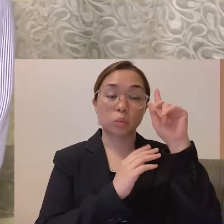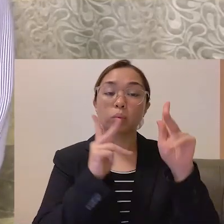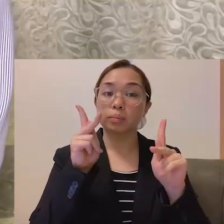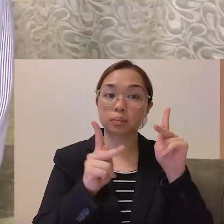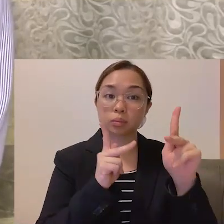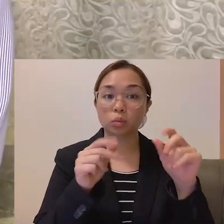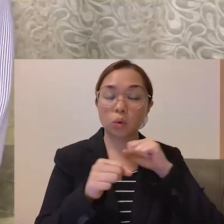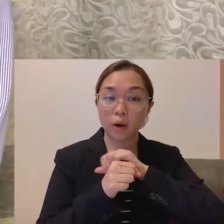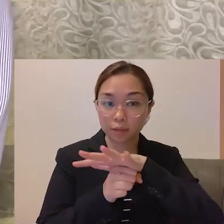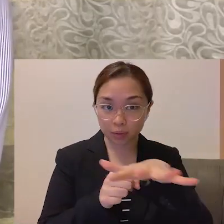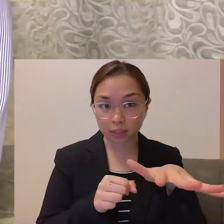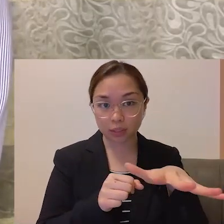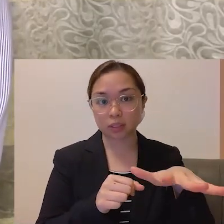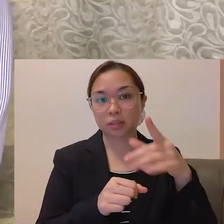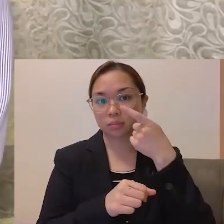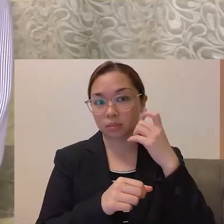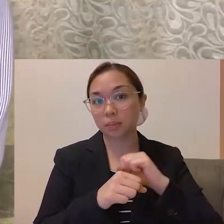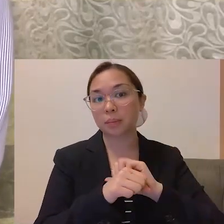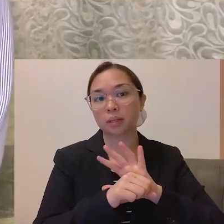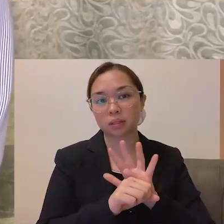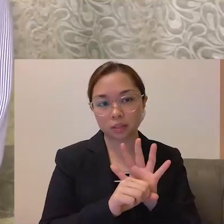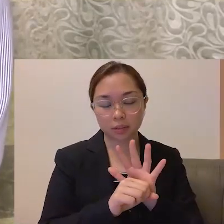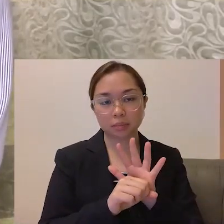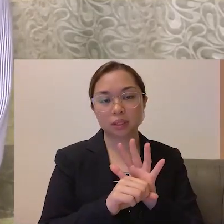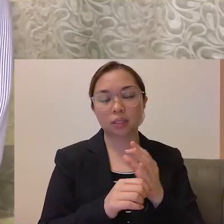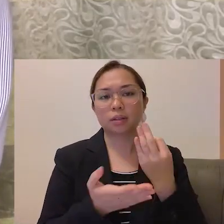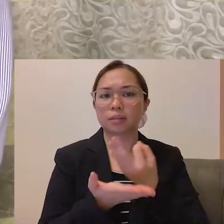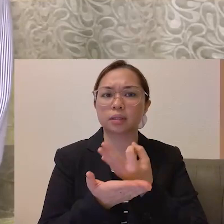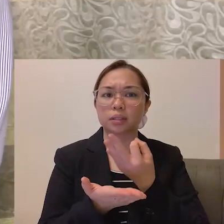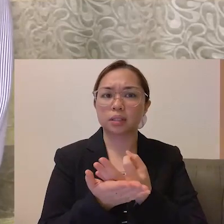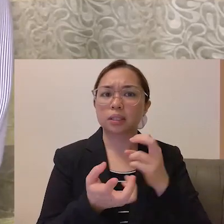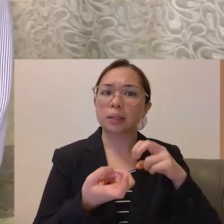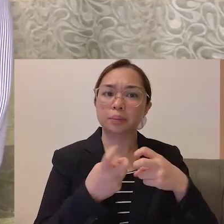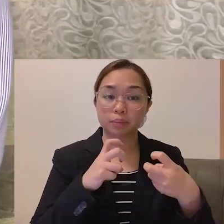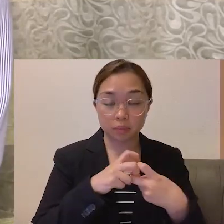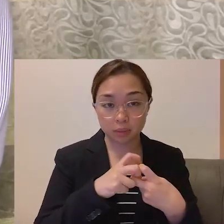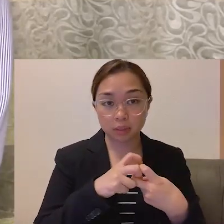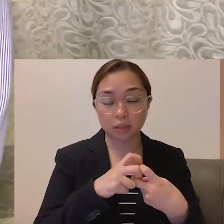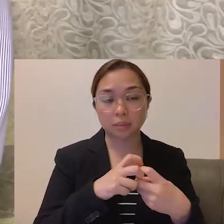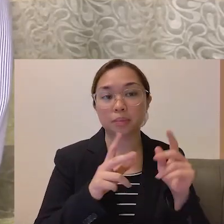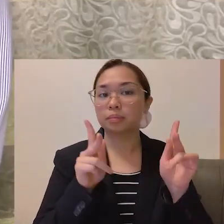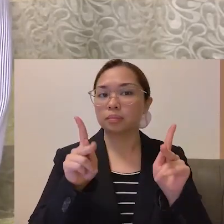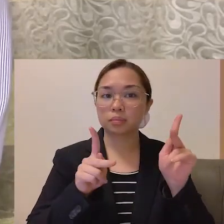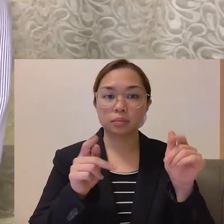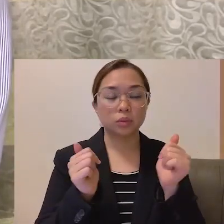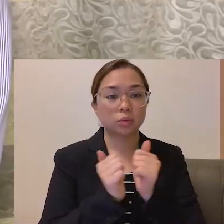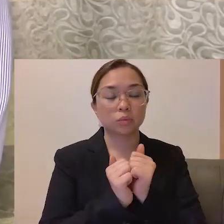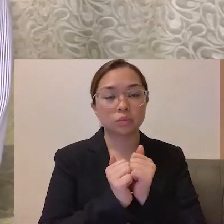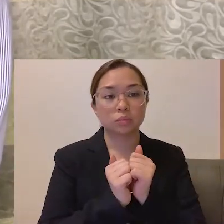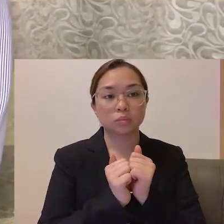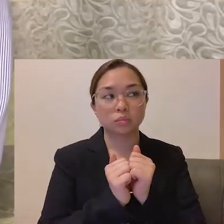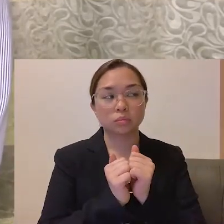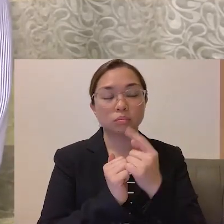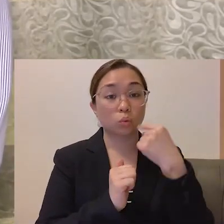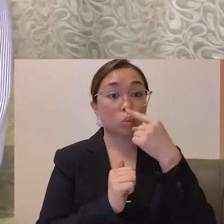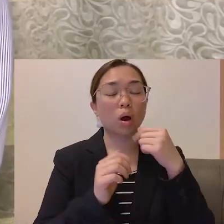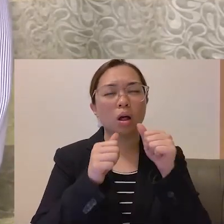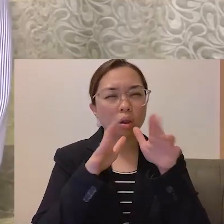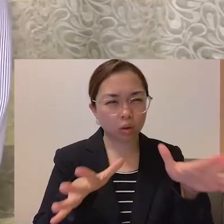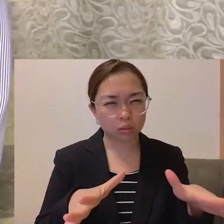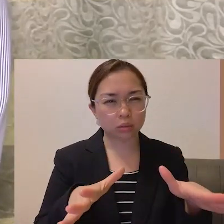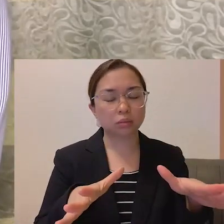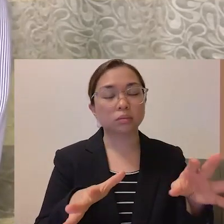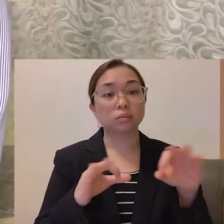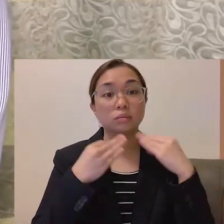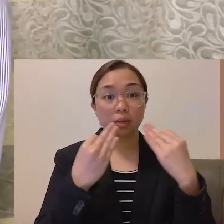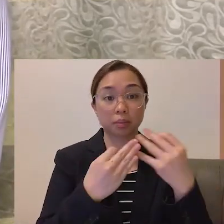calamities. For those who are financially struggling, for those who have lost a loved one, for those down with